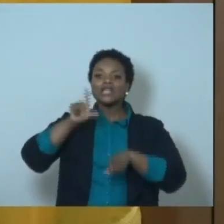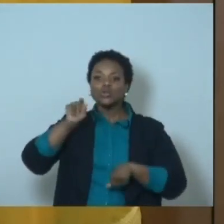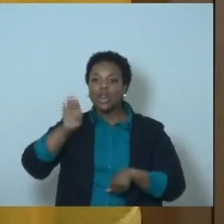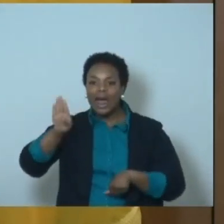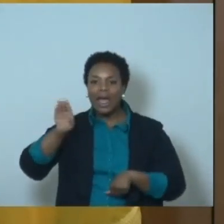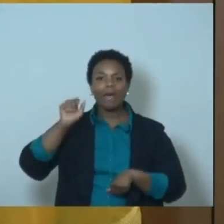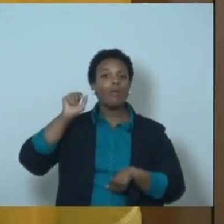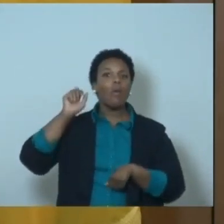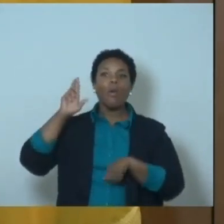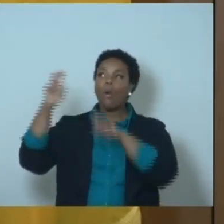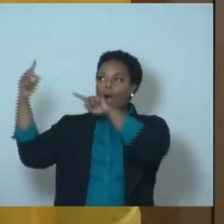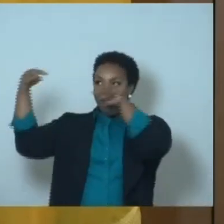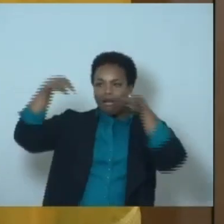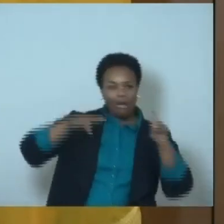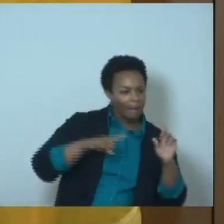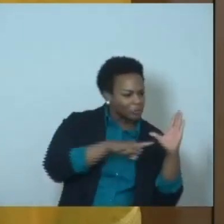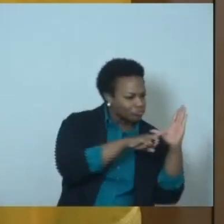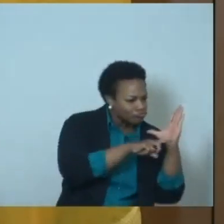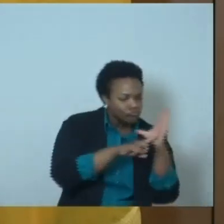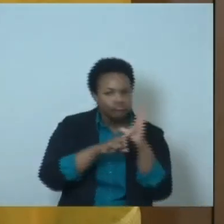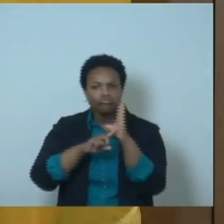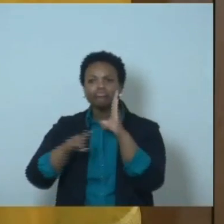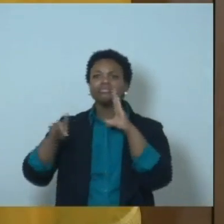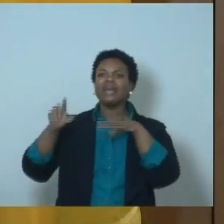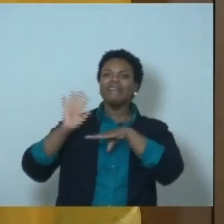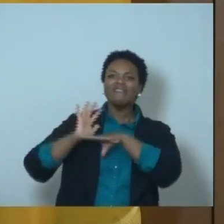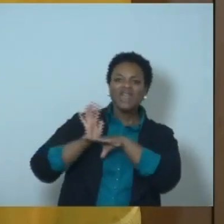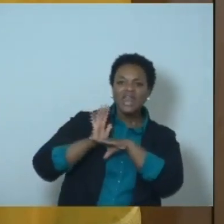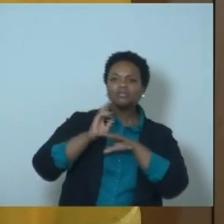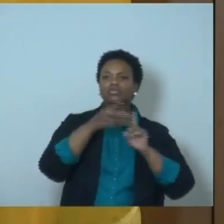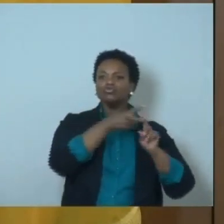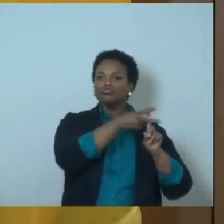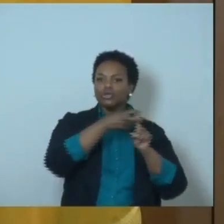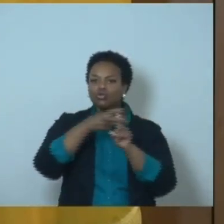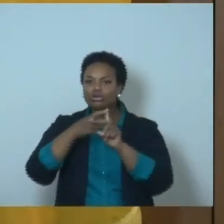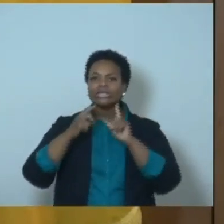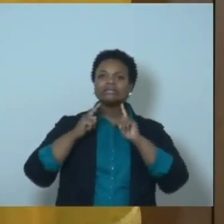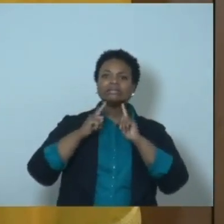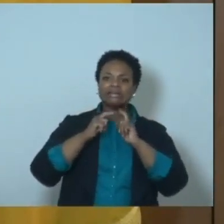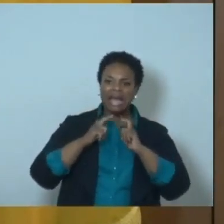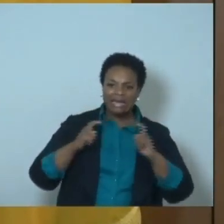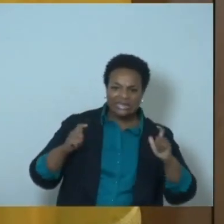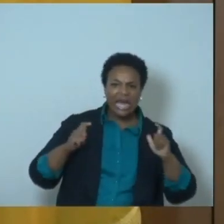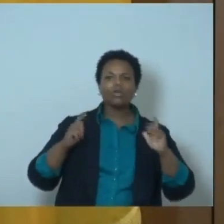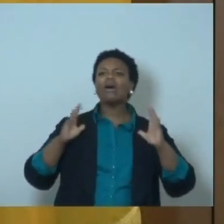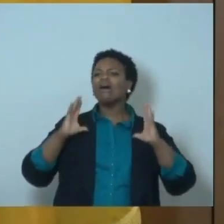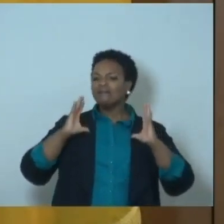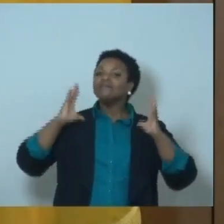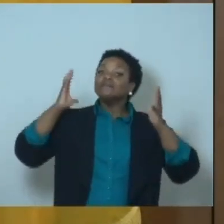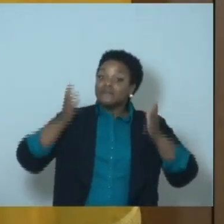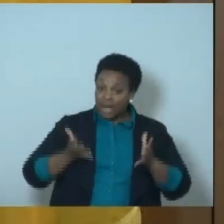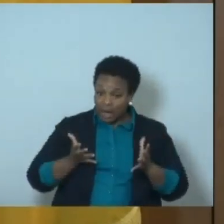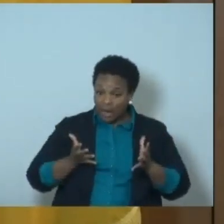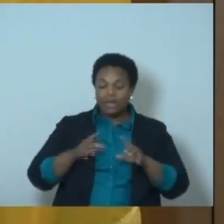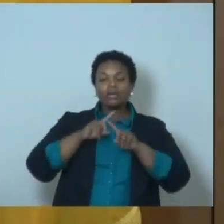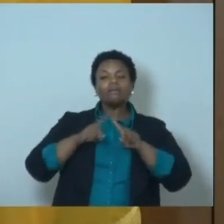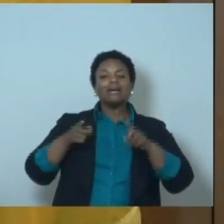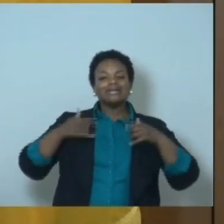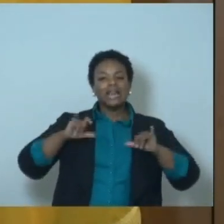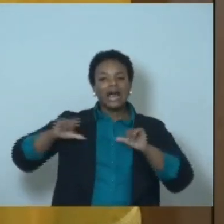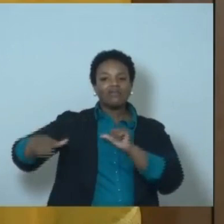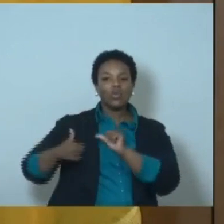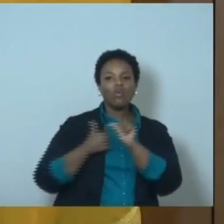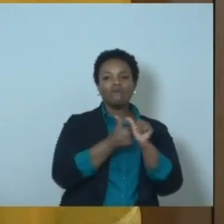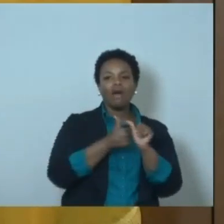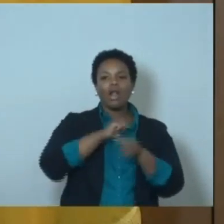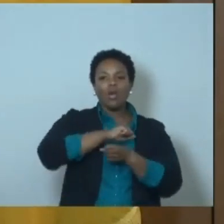recruitment and new films, as an example, that we're looking at that and that they're implementing their COVID-safe practices. It's waived.